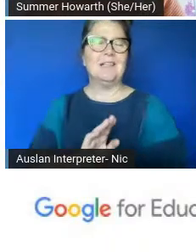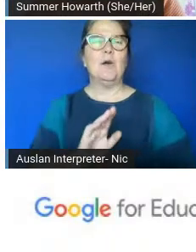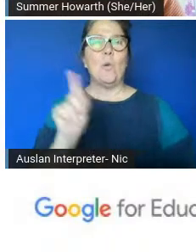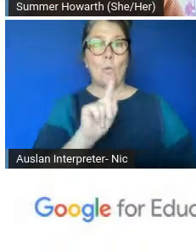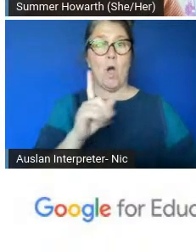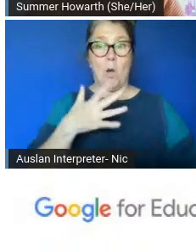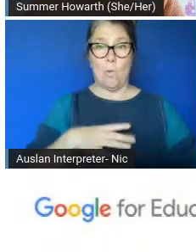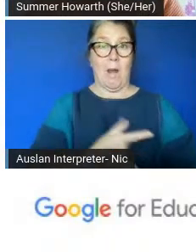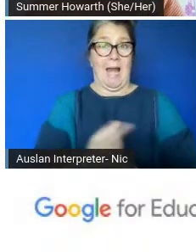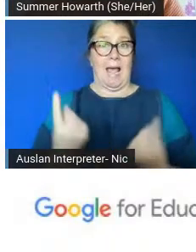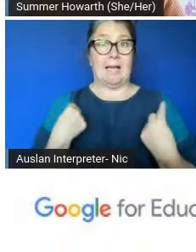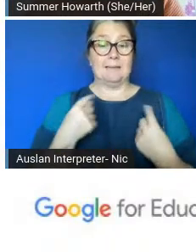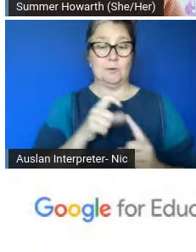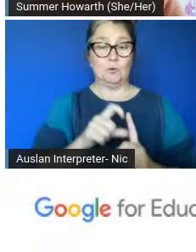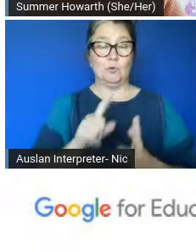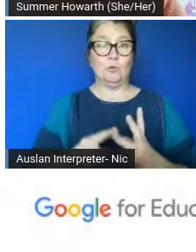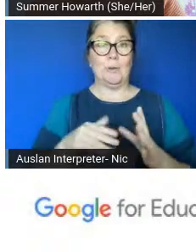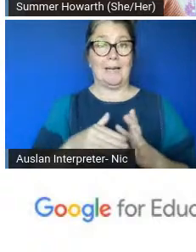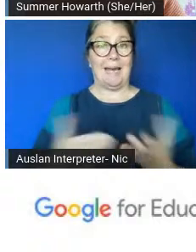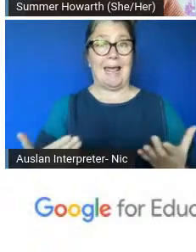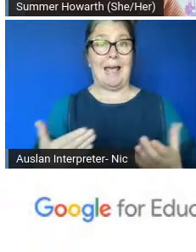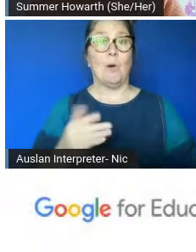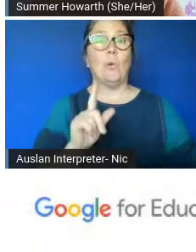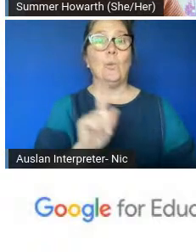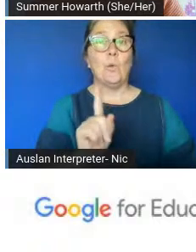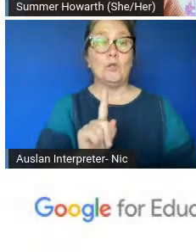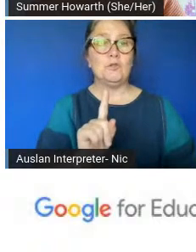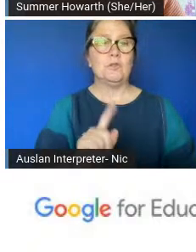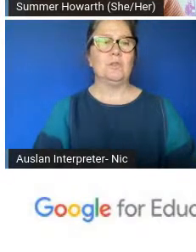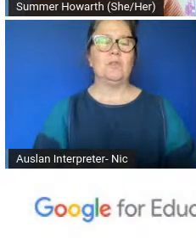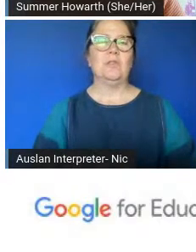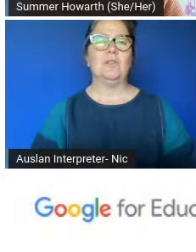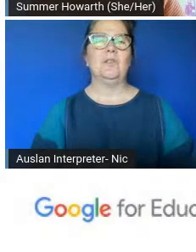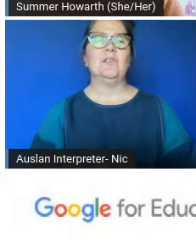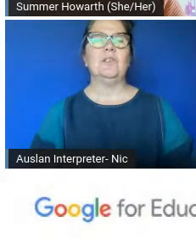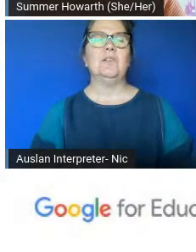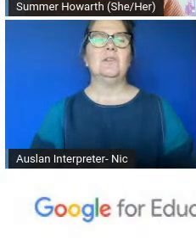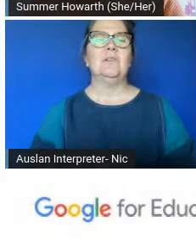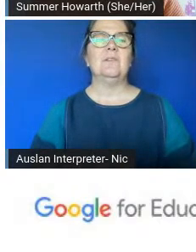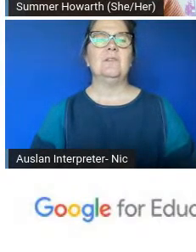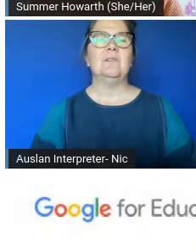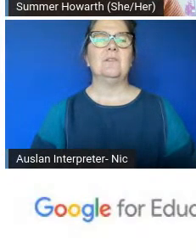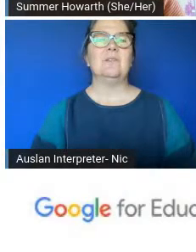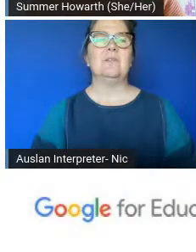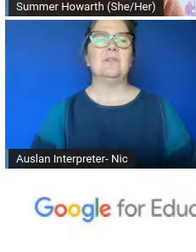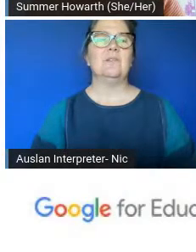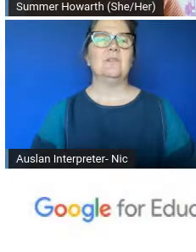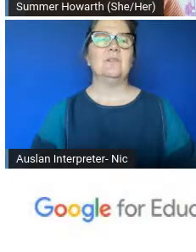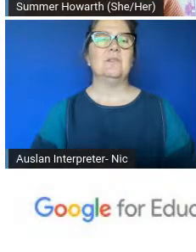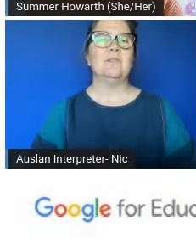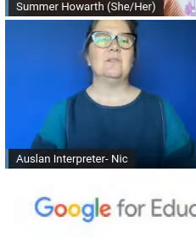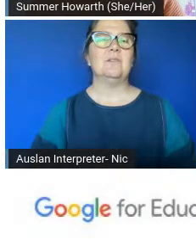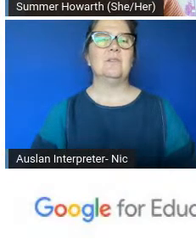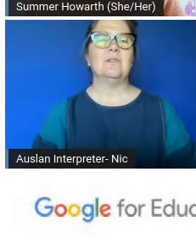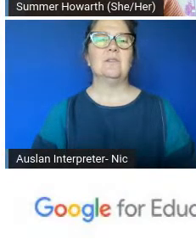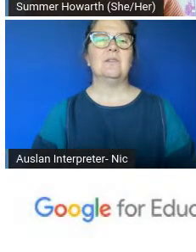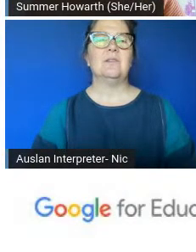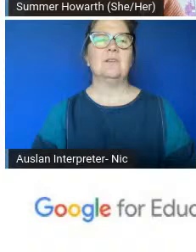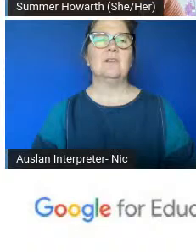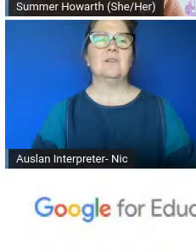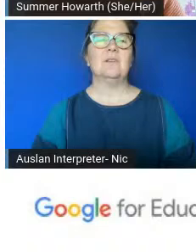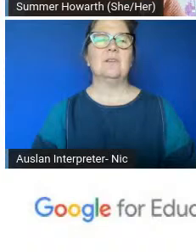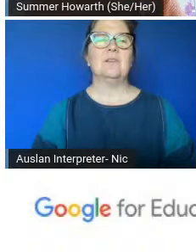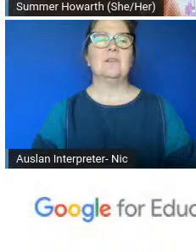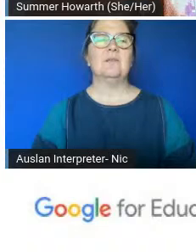do is just going to bring back up this last slide. Right. This one here. There we